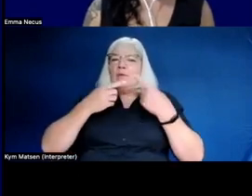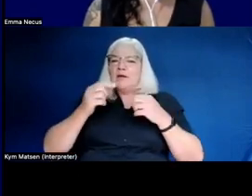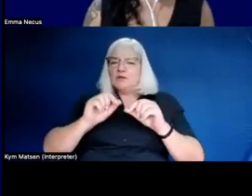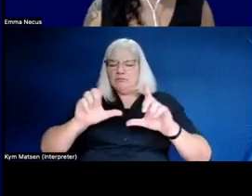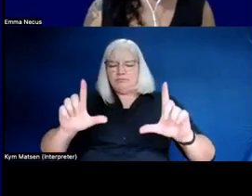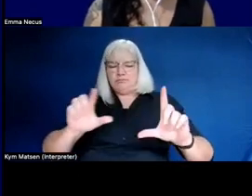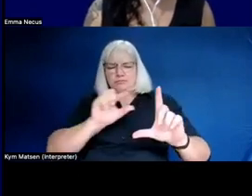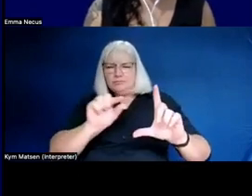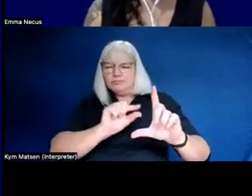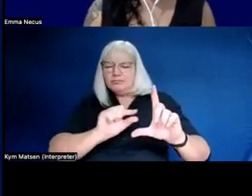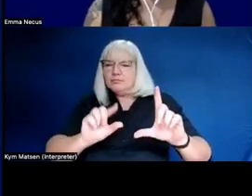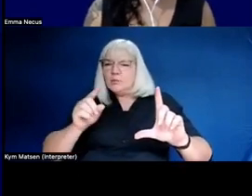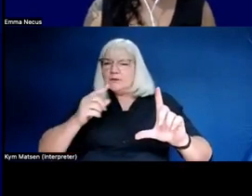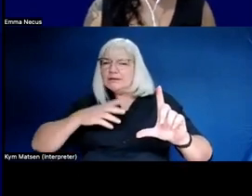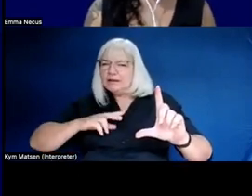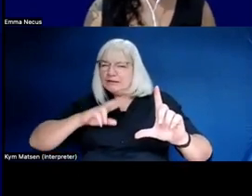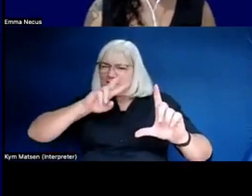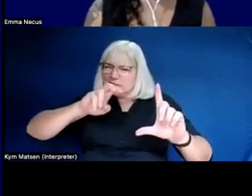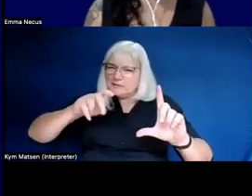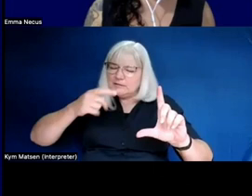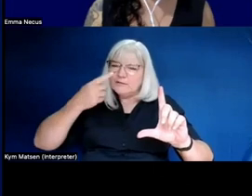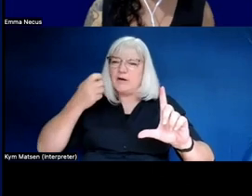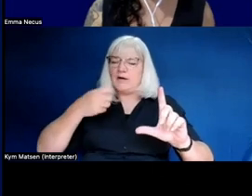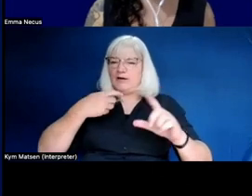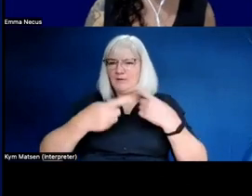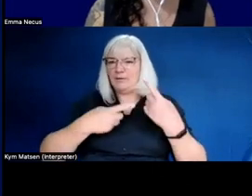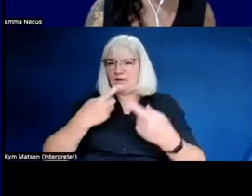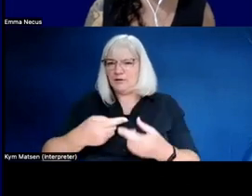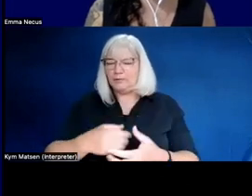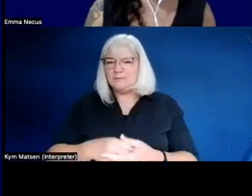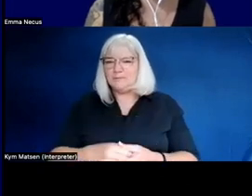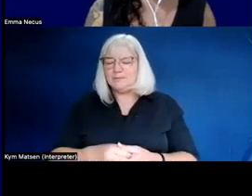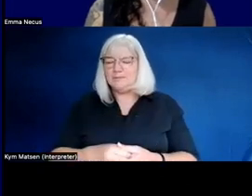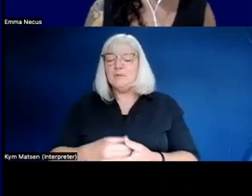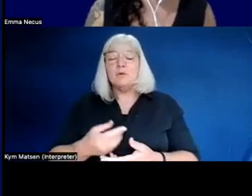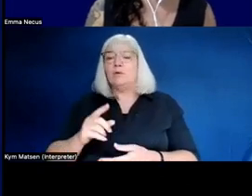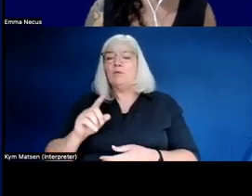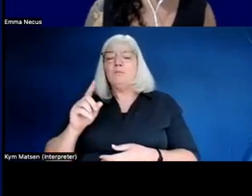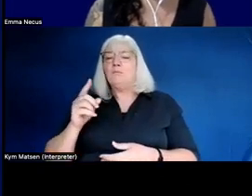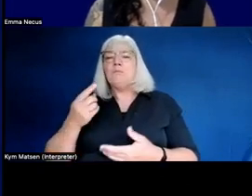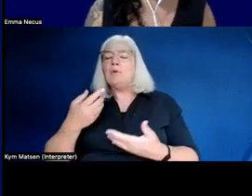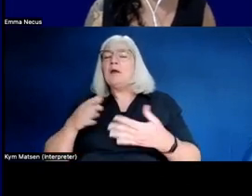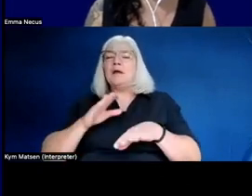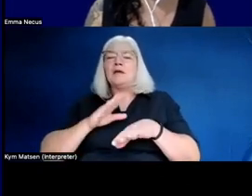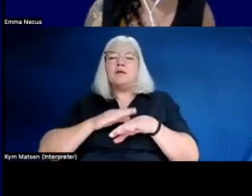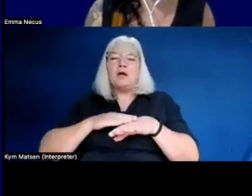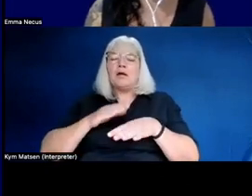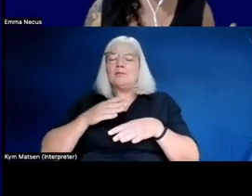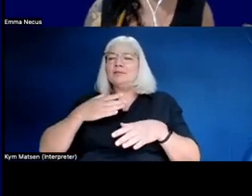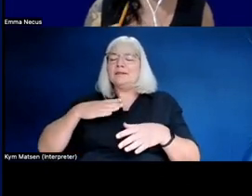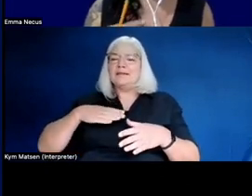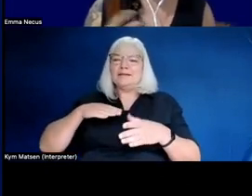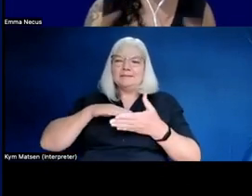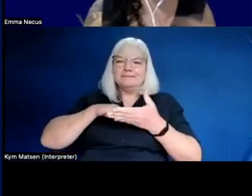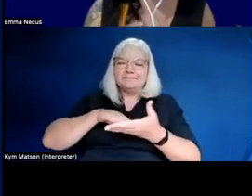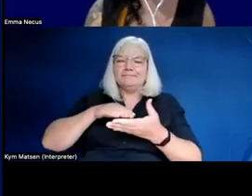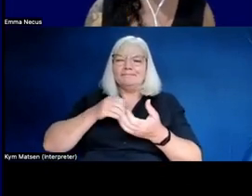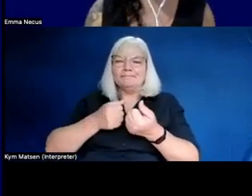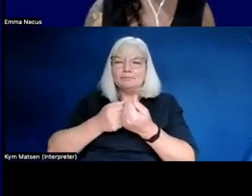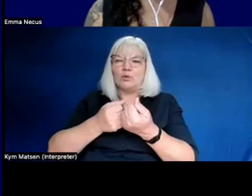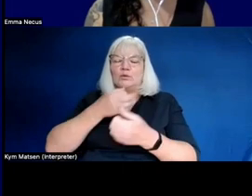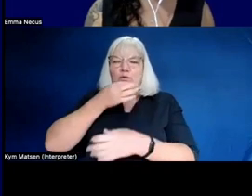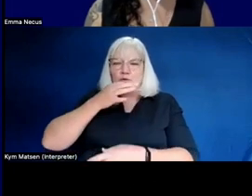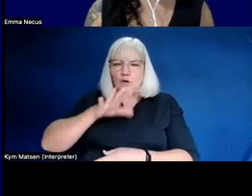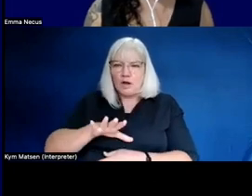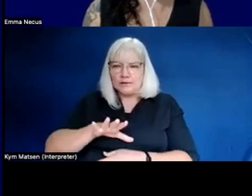Because as I said, the beginning of working with any child or understanding any child's needs in the mealtime setting is to understand their hearing and vision